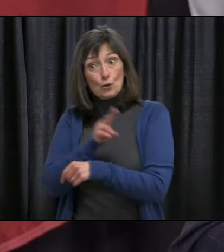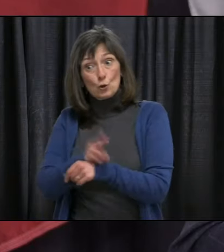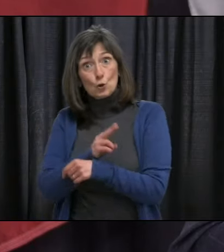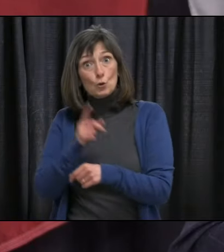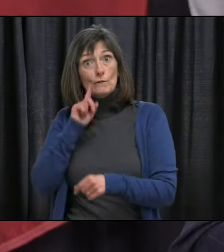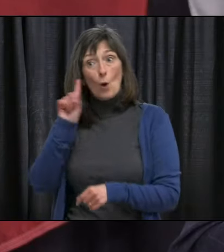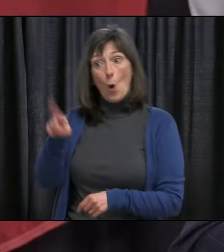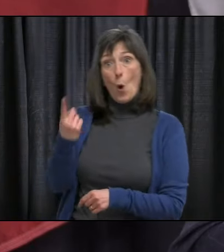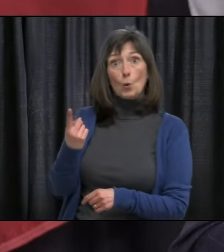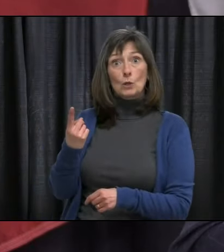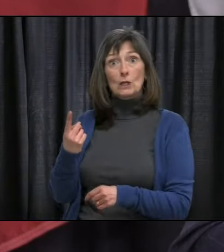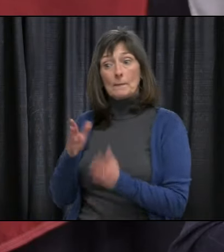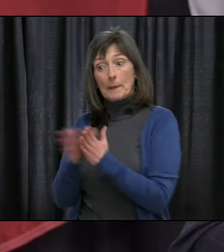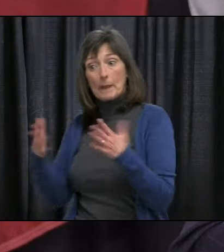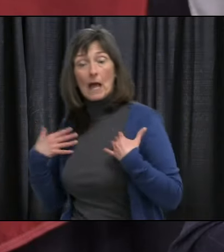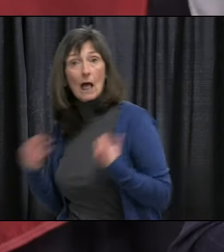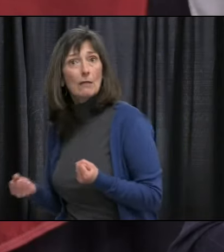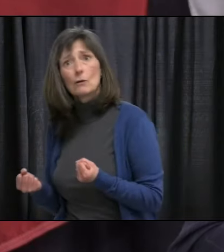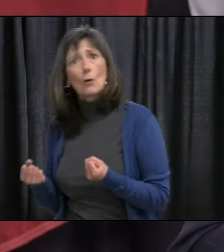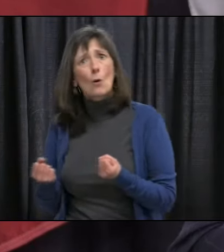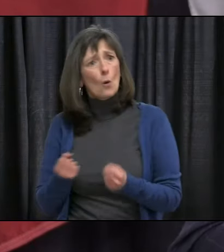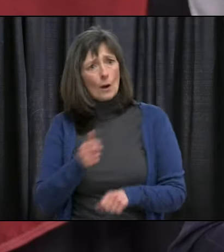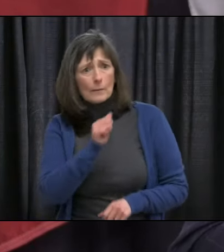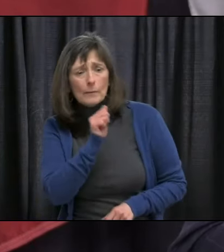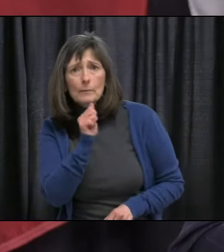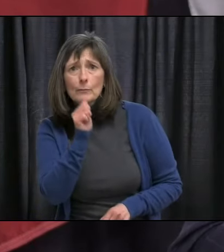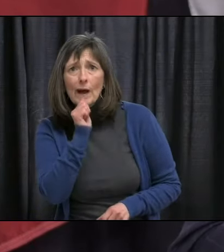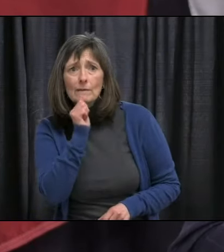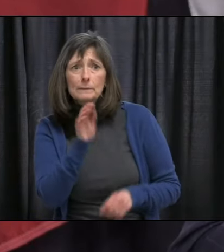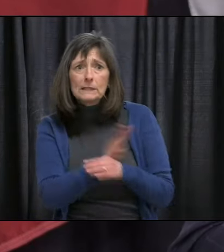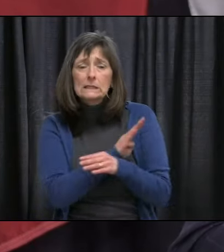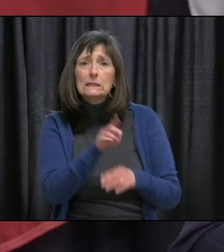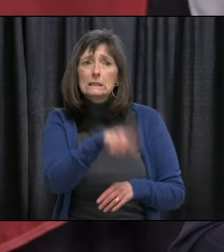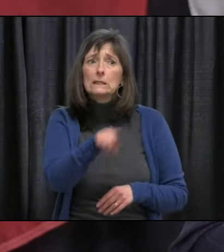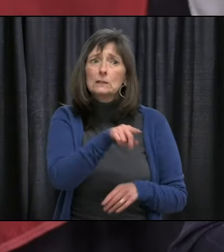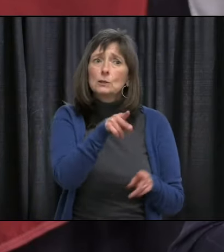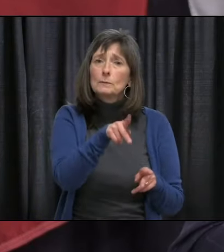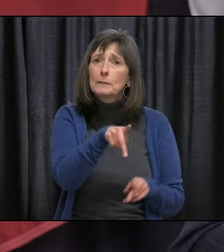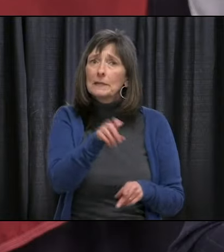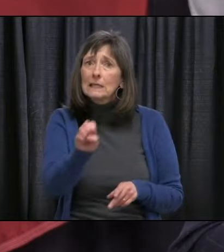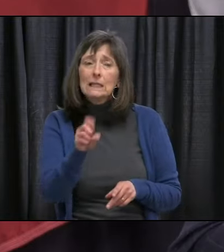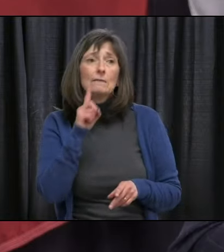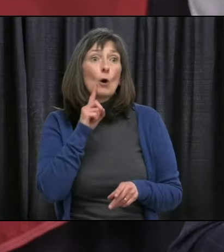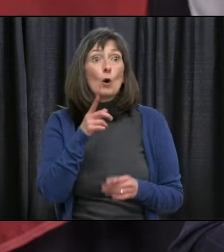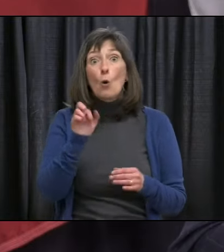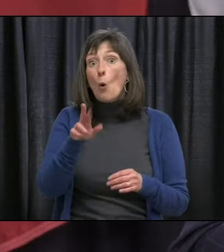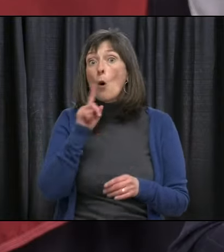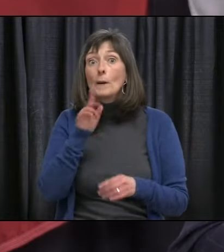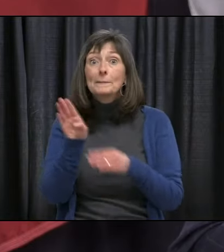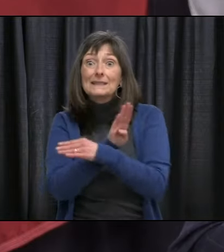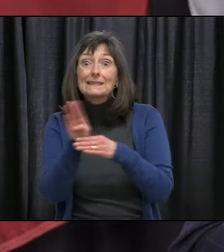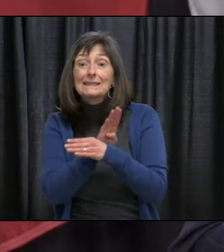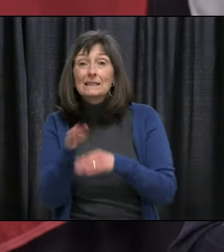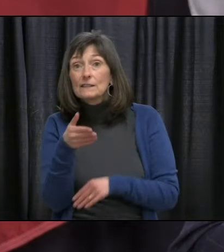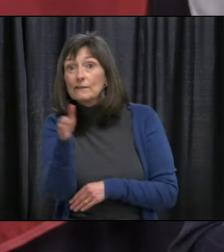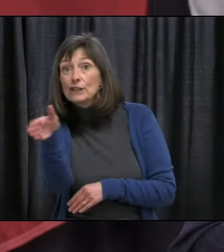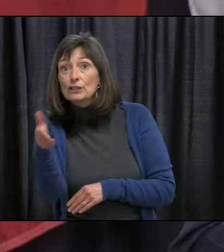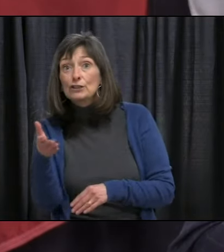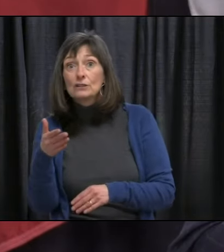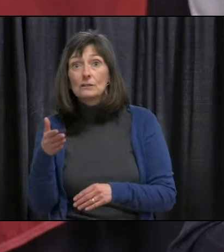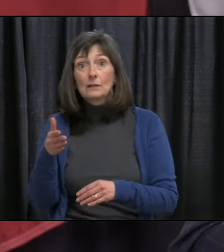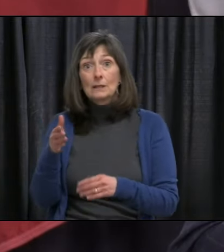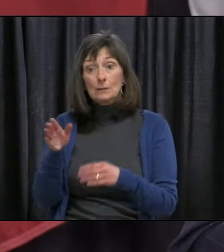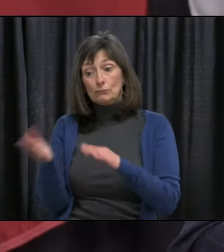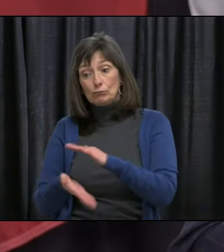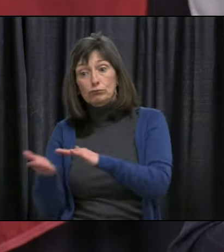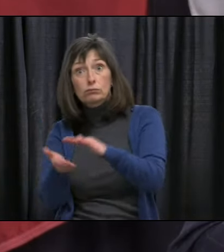many private sector groups as well. We're seeing PPE used in fish processing plants as an example